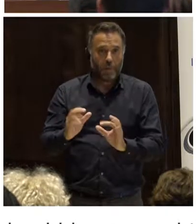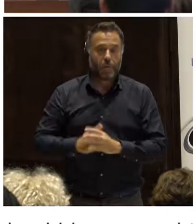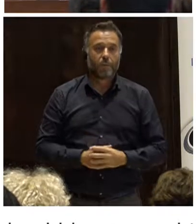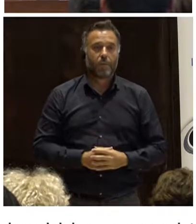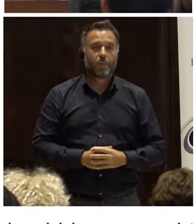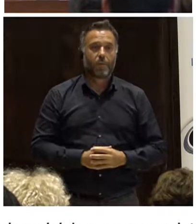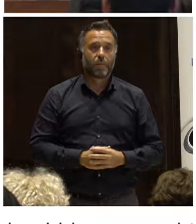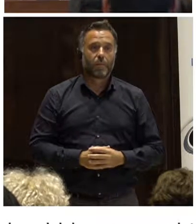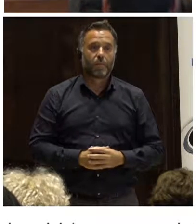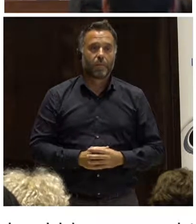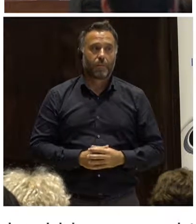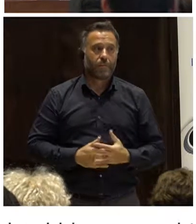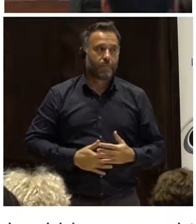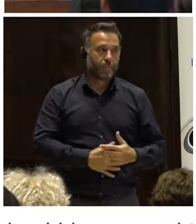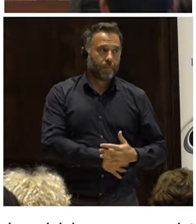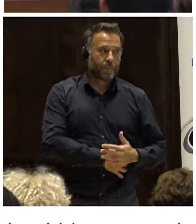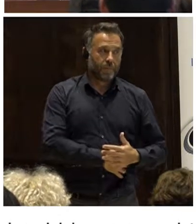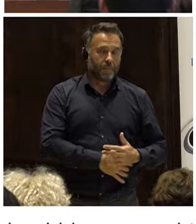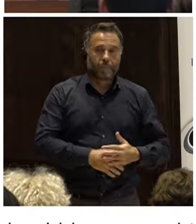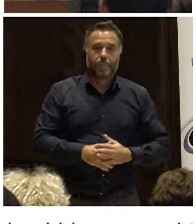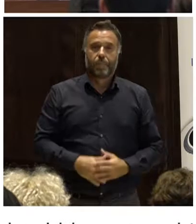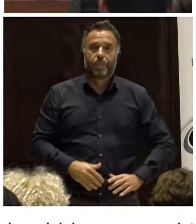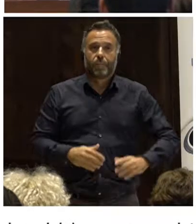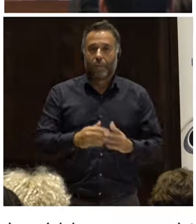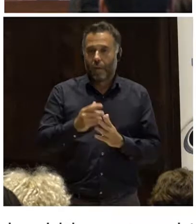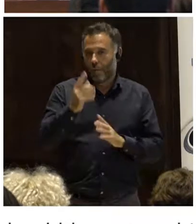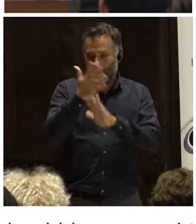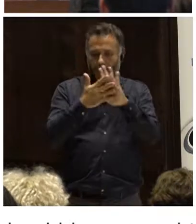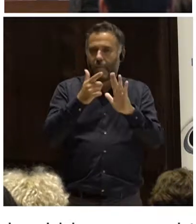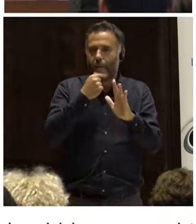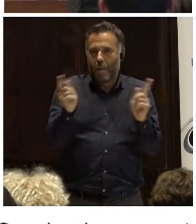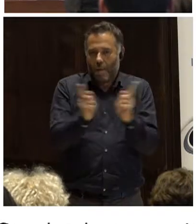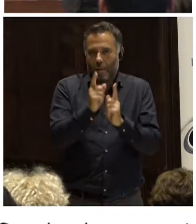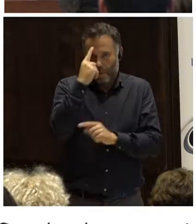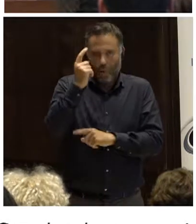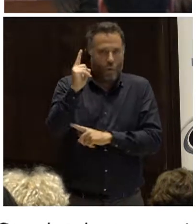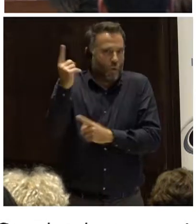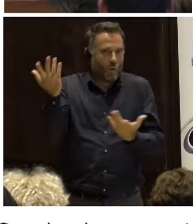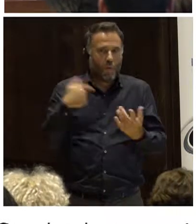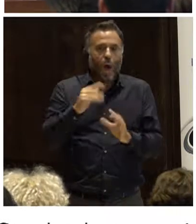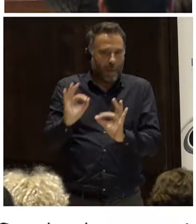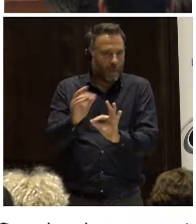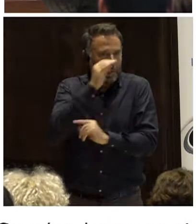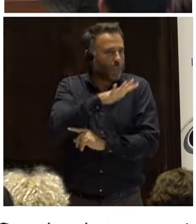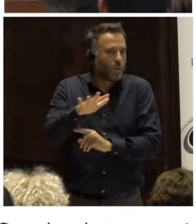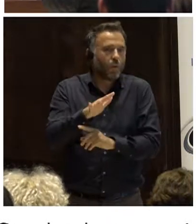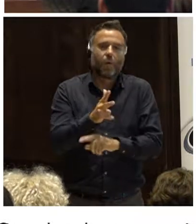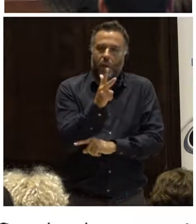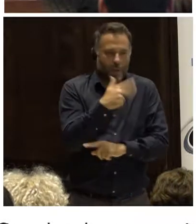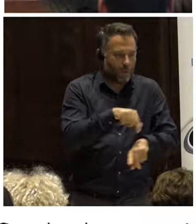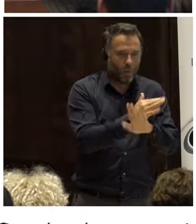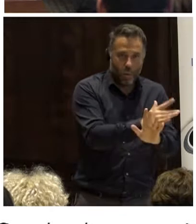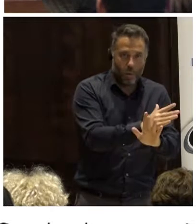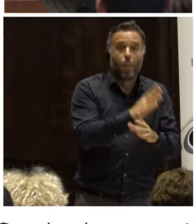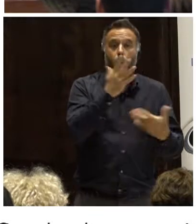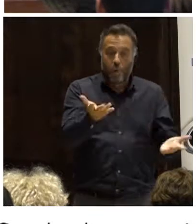the way of reasoning is so logic that I think that for this reason also the European Commission decided to finance this this action,